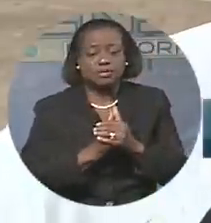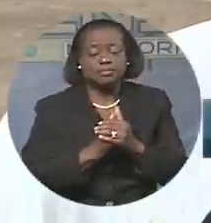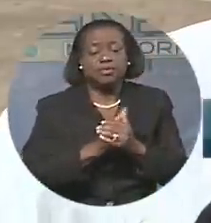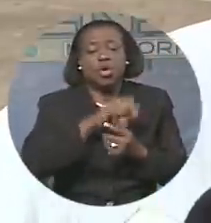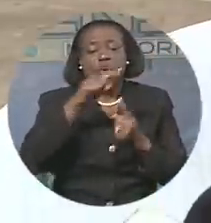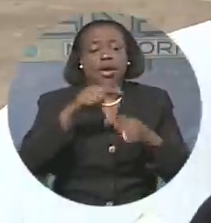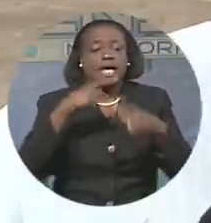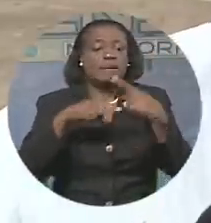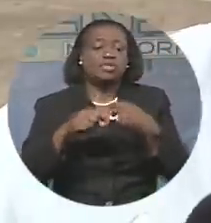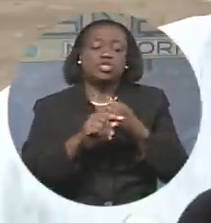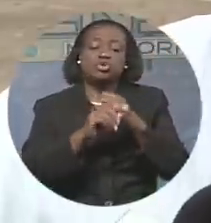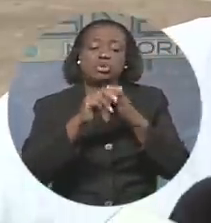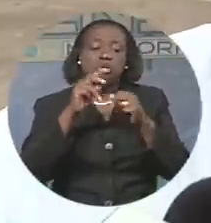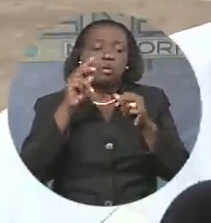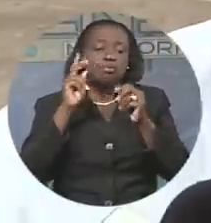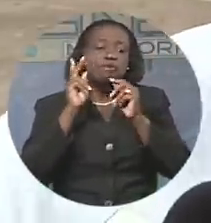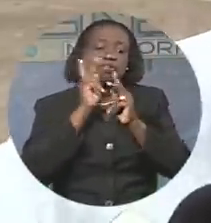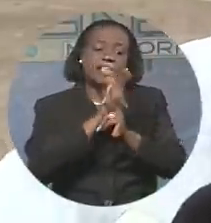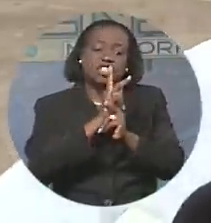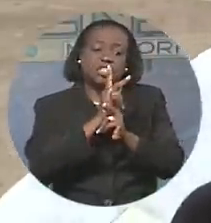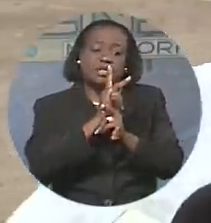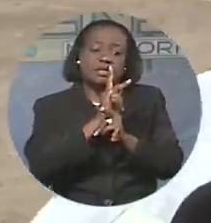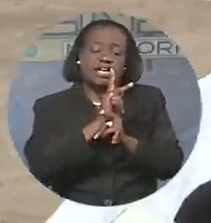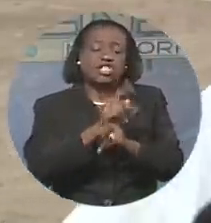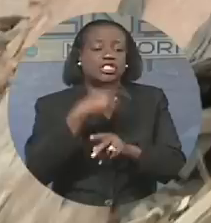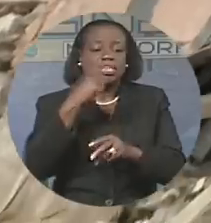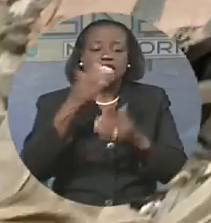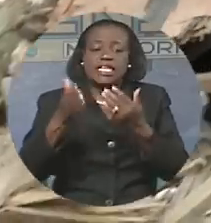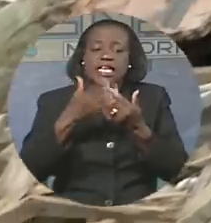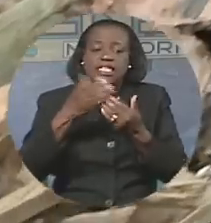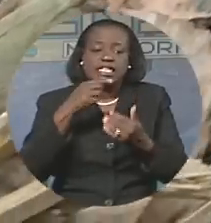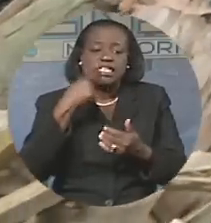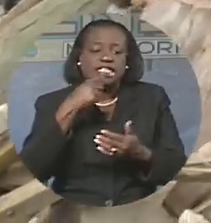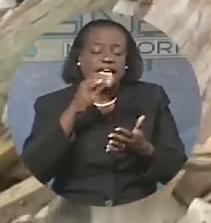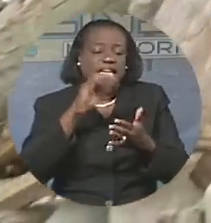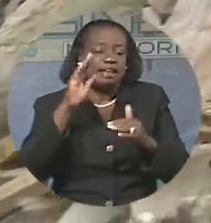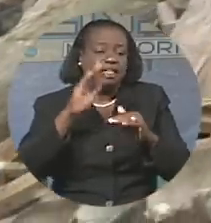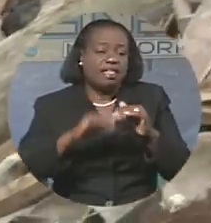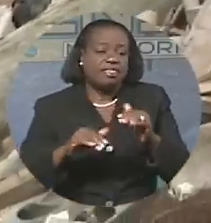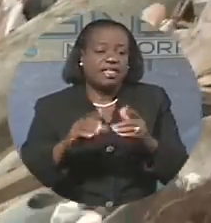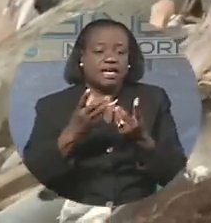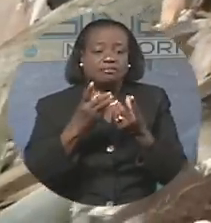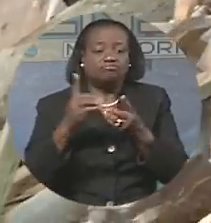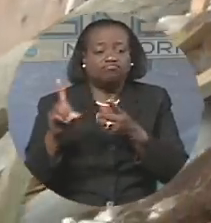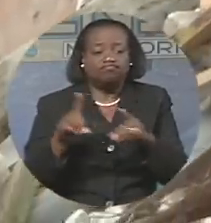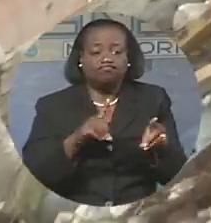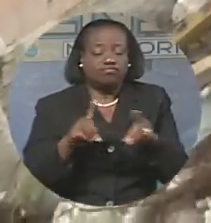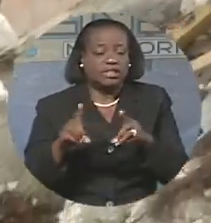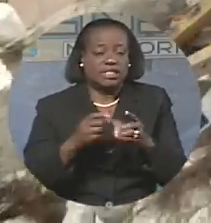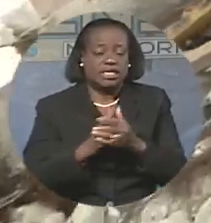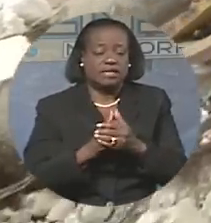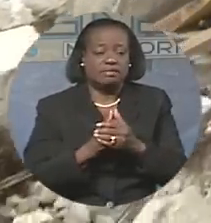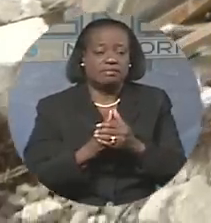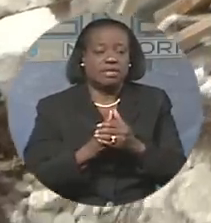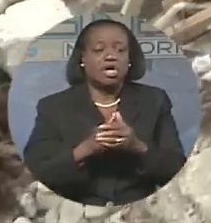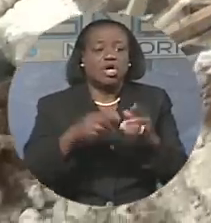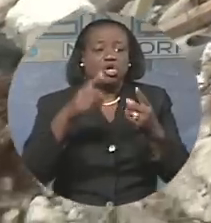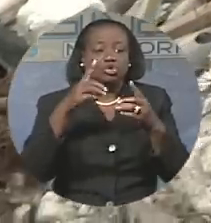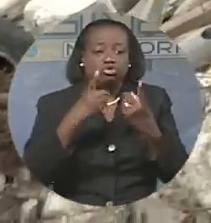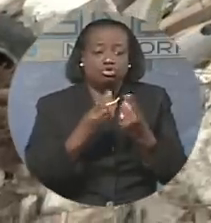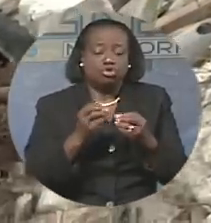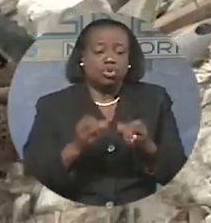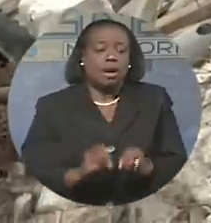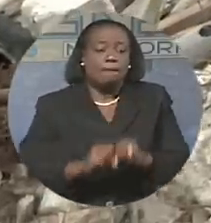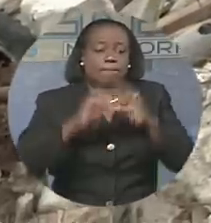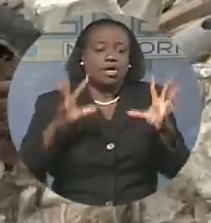comes to prevention, Wilson says it's easier said than done. She says due to combustion and all of the other things that takes place at a